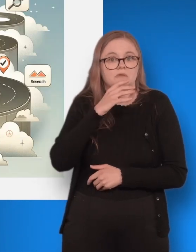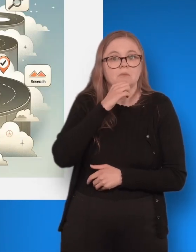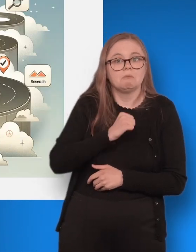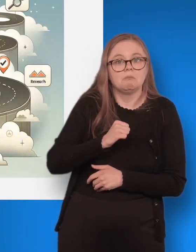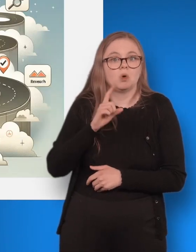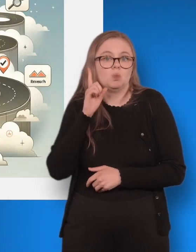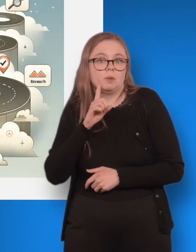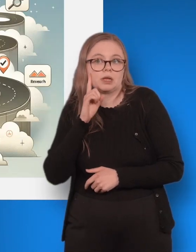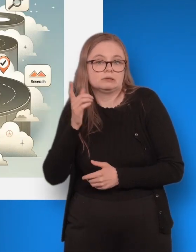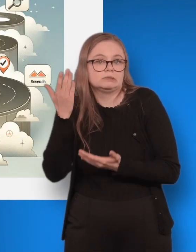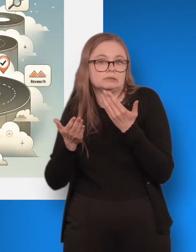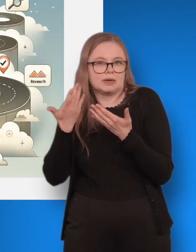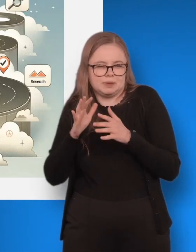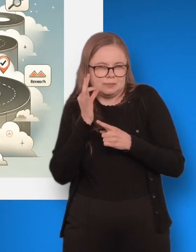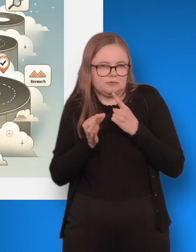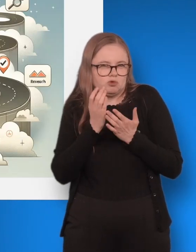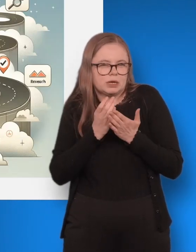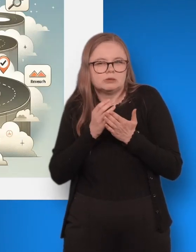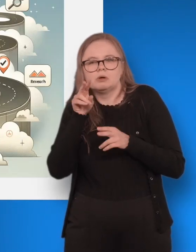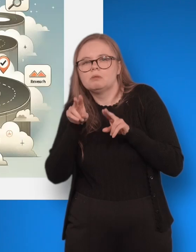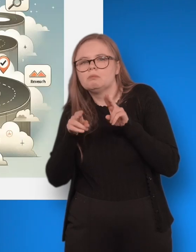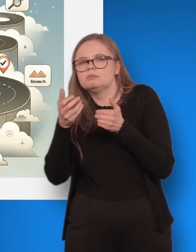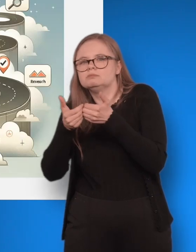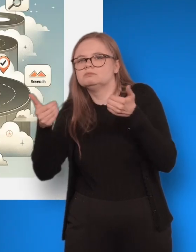woman, excuse me, or a man. But